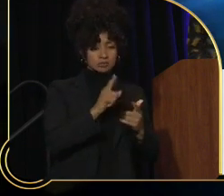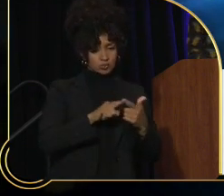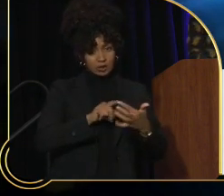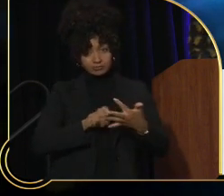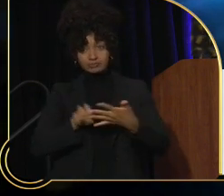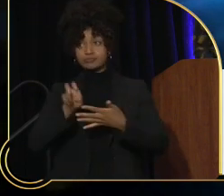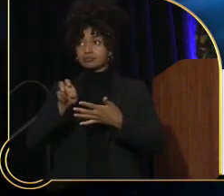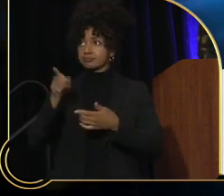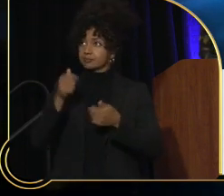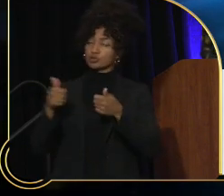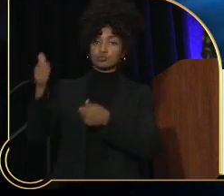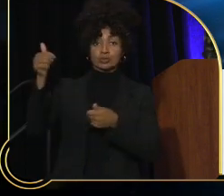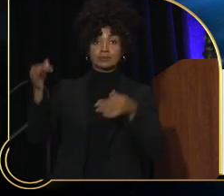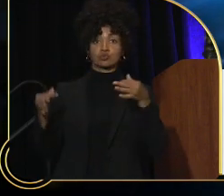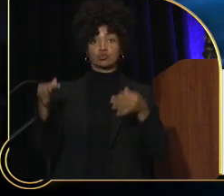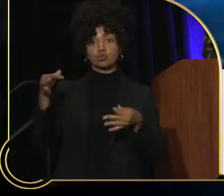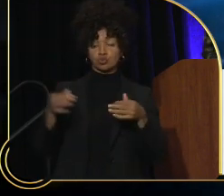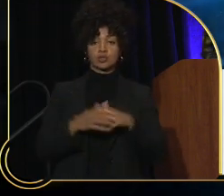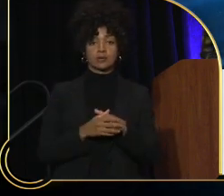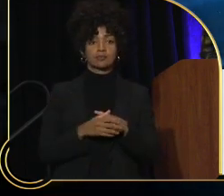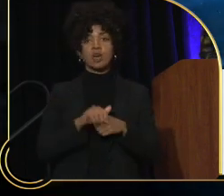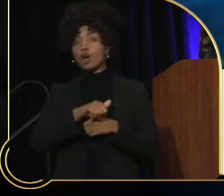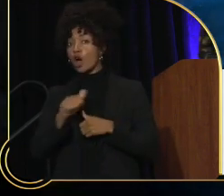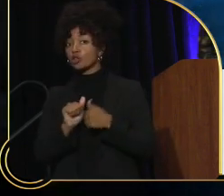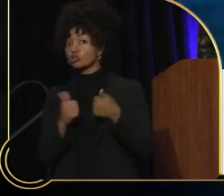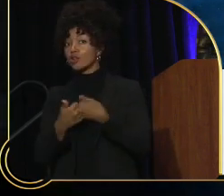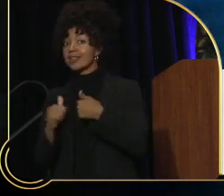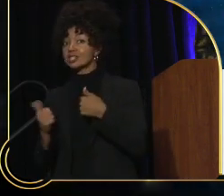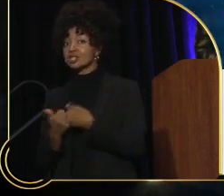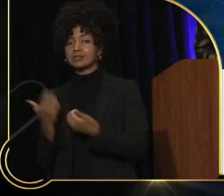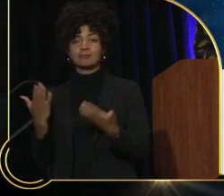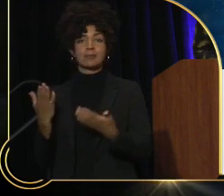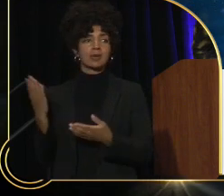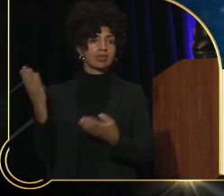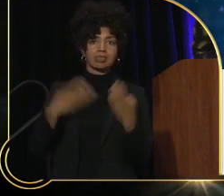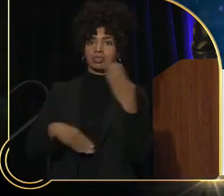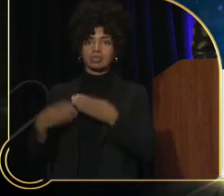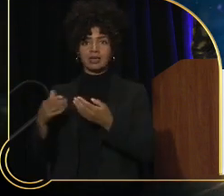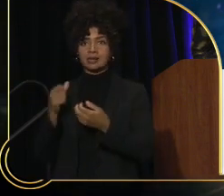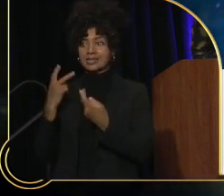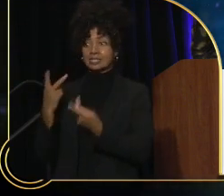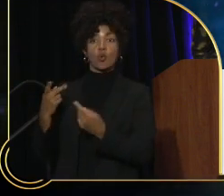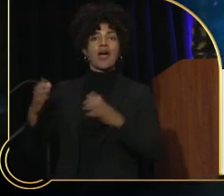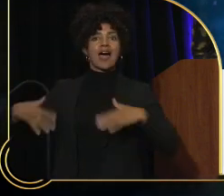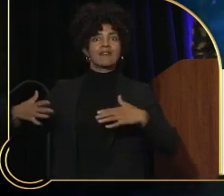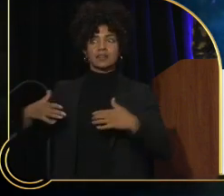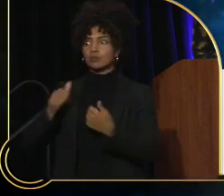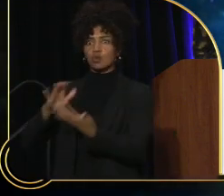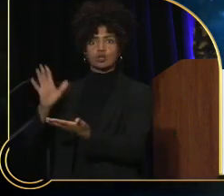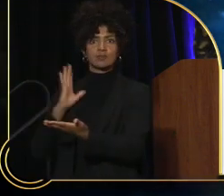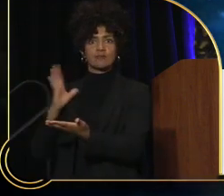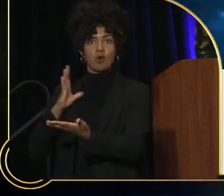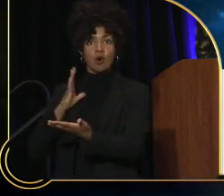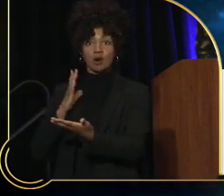And other challenges are uncharted in the shape of AI and its biased